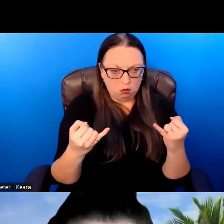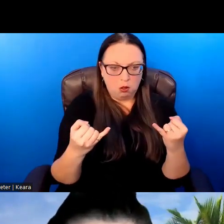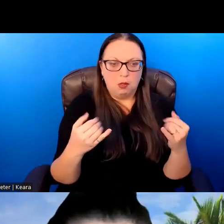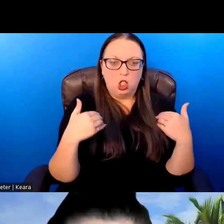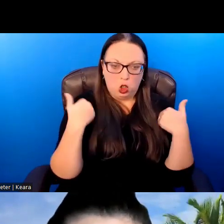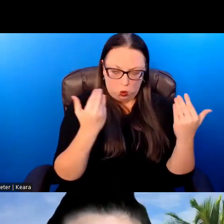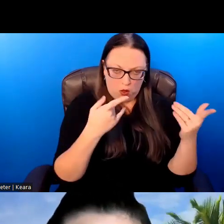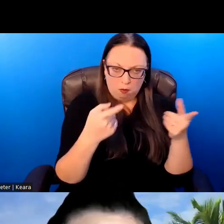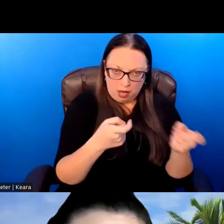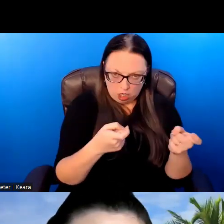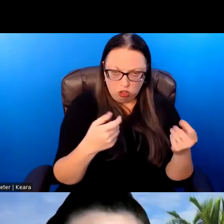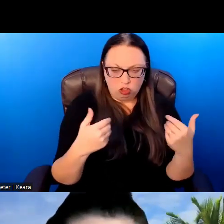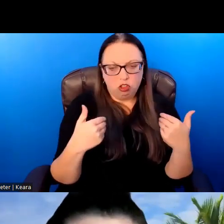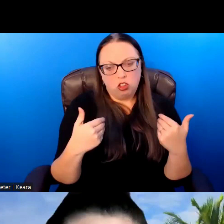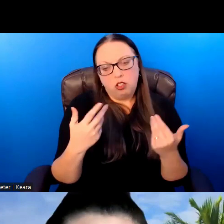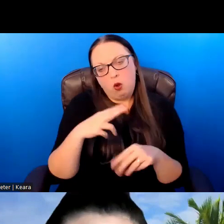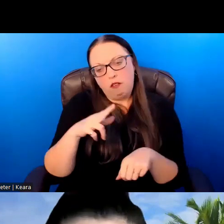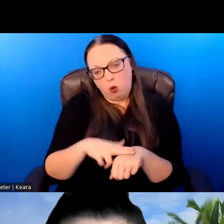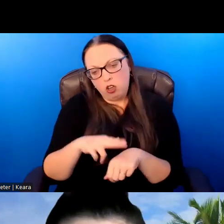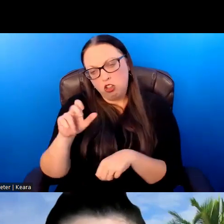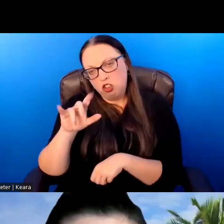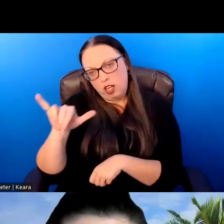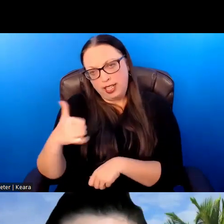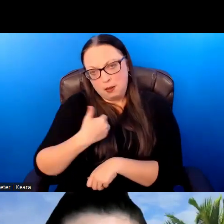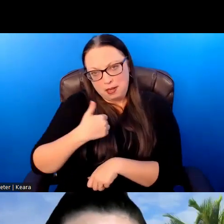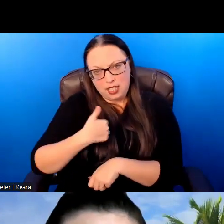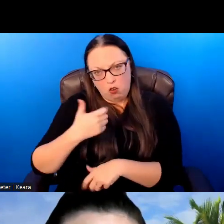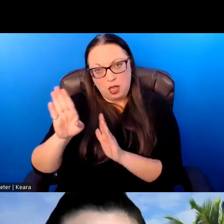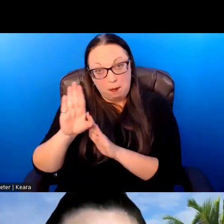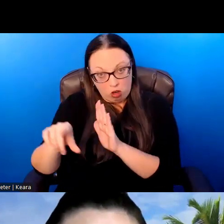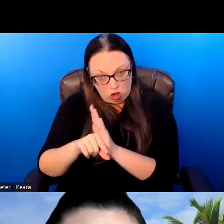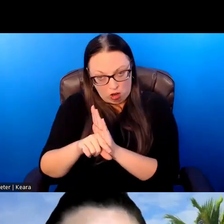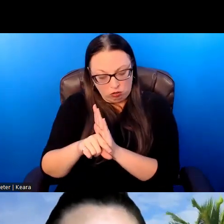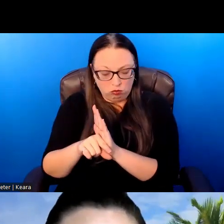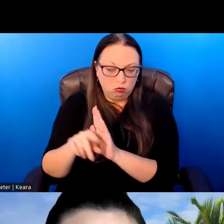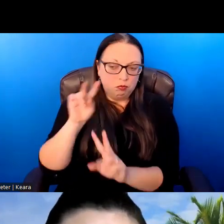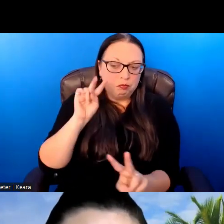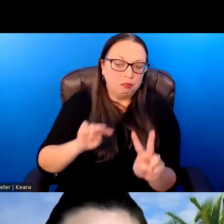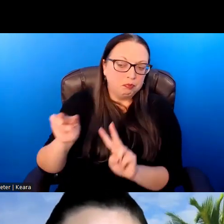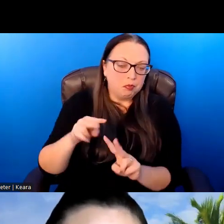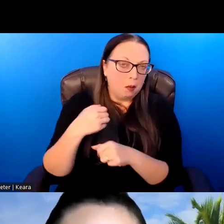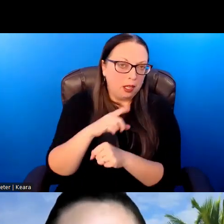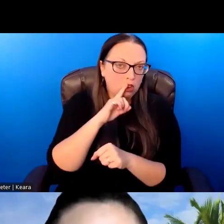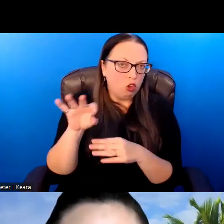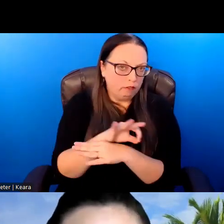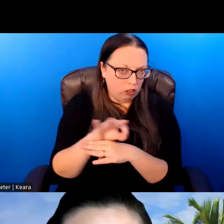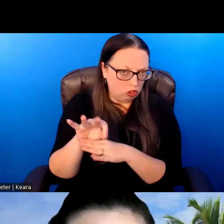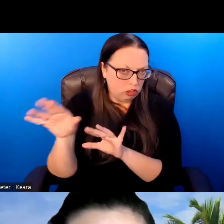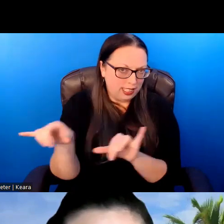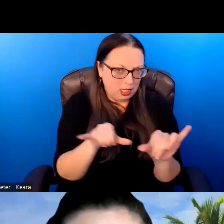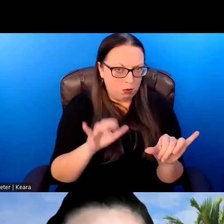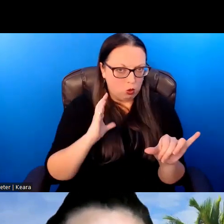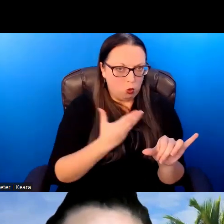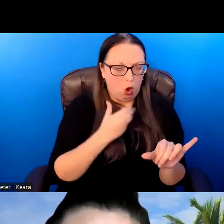youth managed. Of course, Shelly and I will be in the background, making sure that it functions similar to our